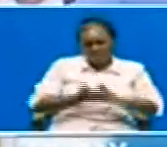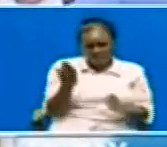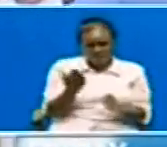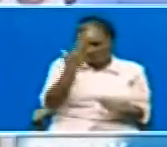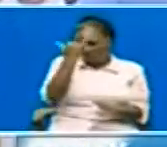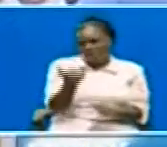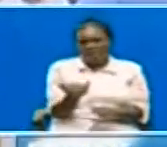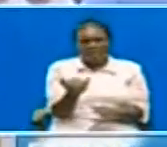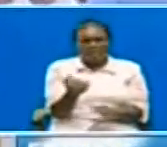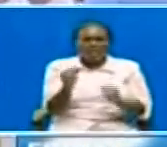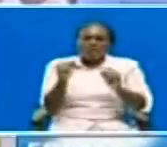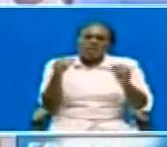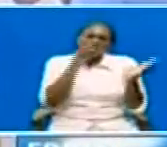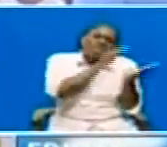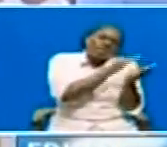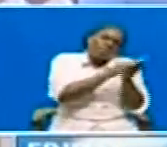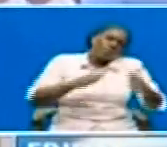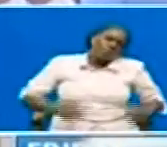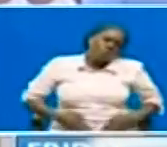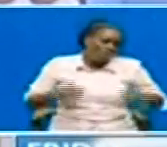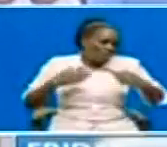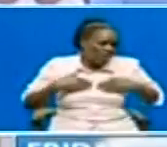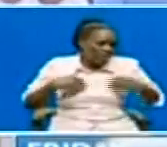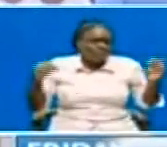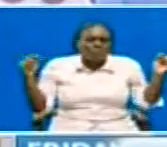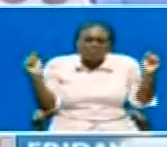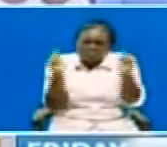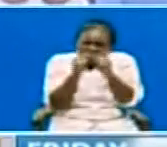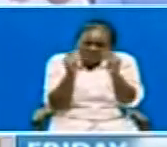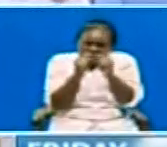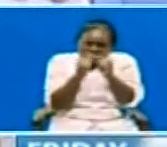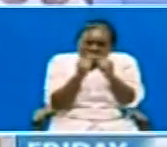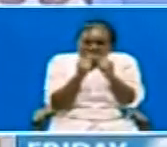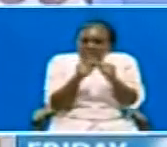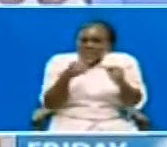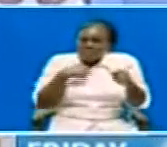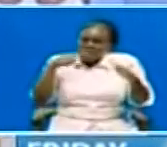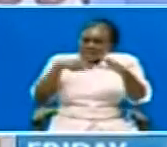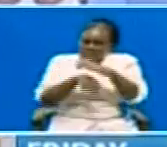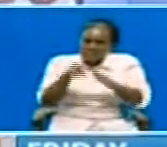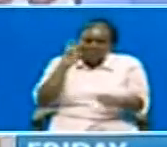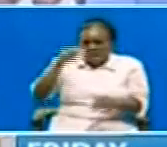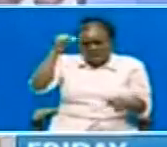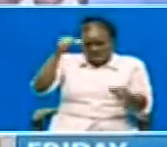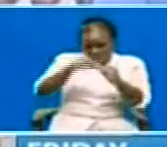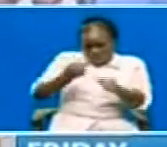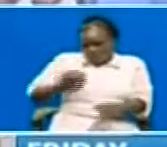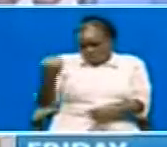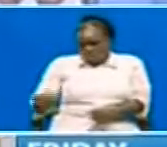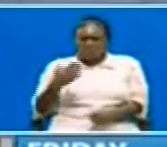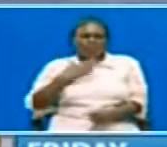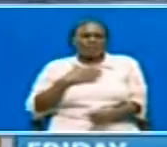kwa sababu kuweka mwili pale unaendelea kunitia machungu, kwa sababu nikiingia Pandya ninakumbuka mtoto wangu yuko